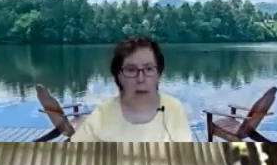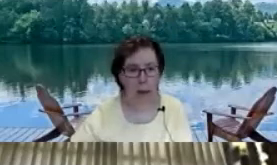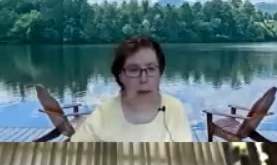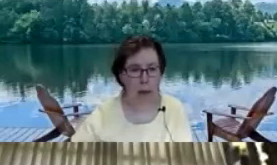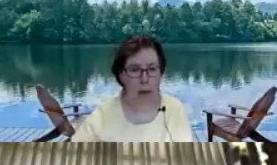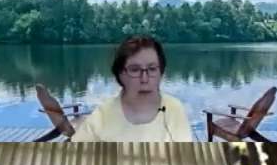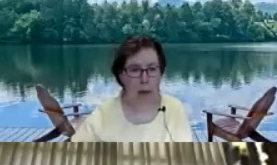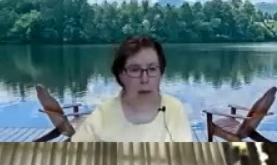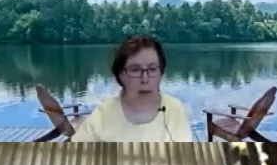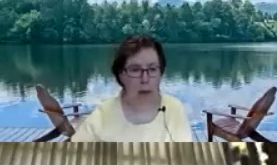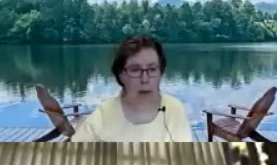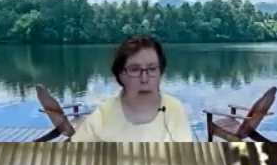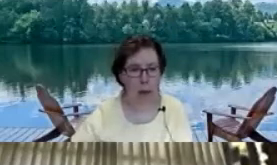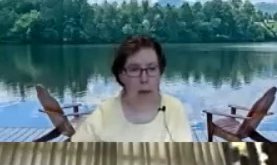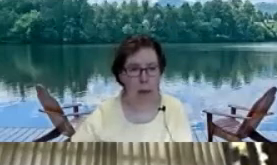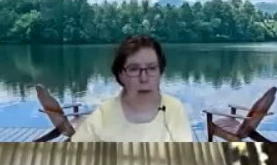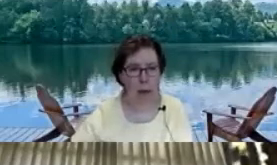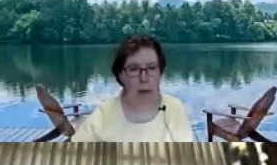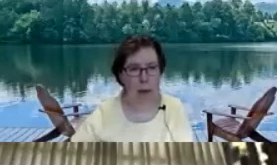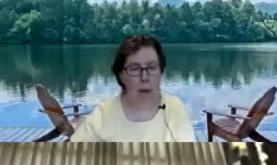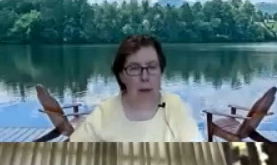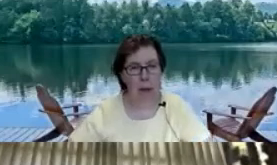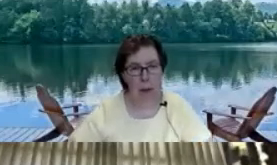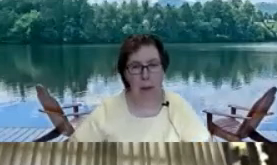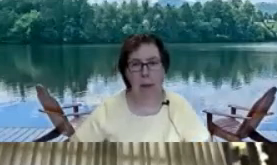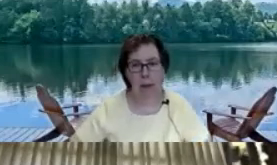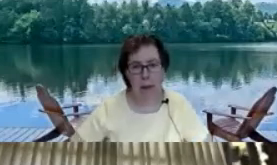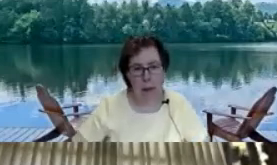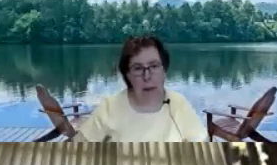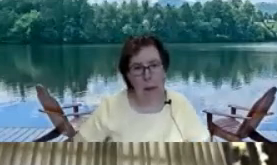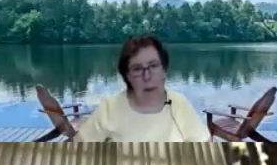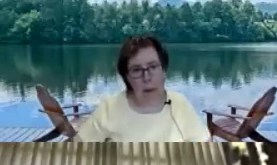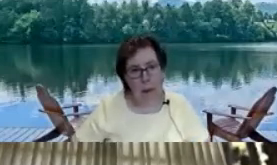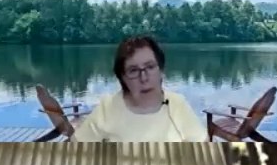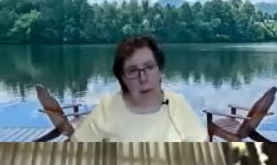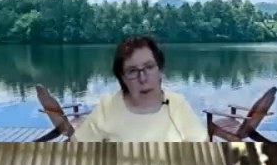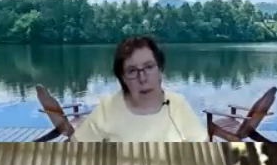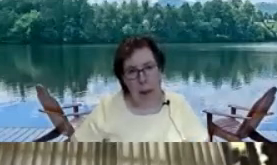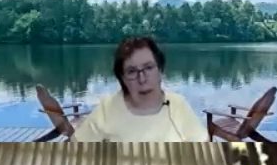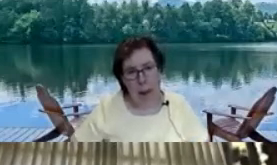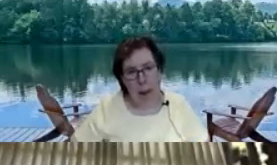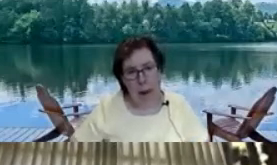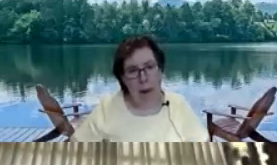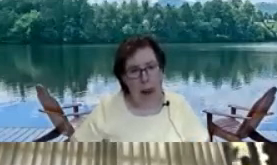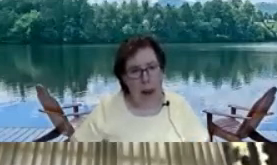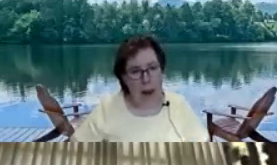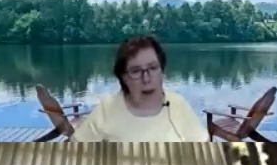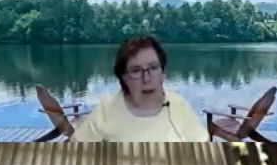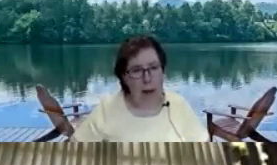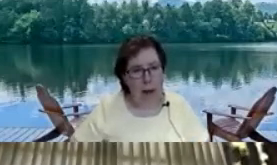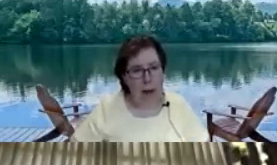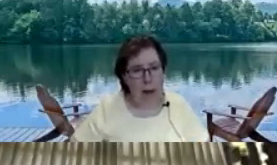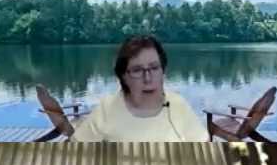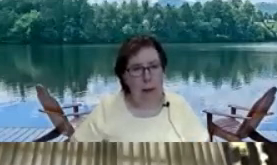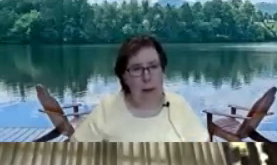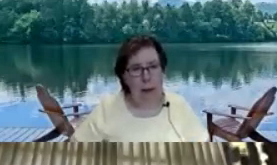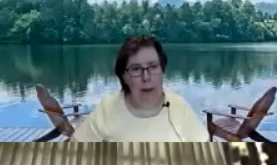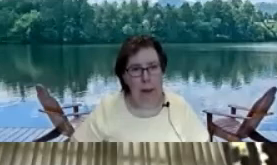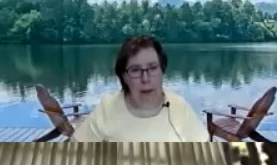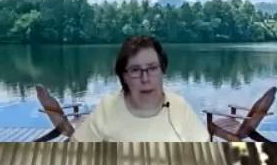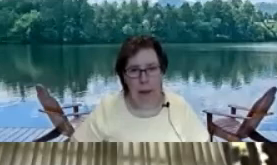the lines that are diagonal tend to indicate motion. And we see a lot of diagonal lines here. You know, if we follow that line that was